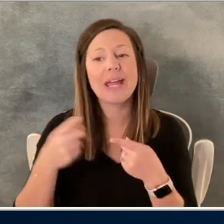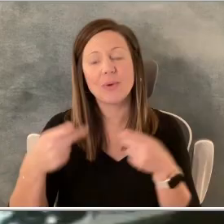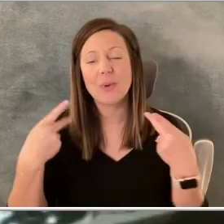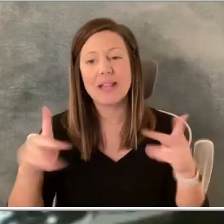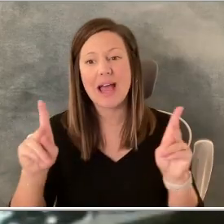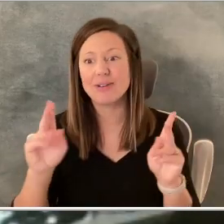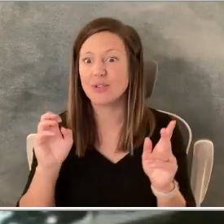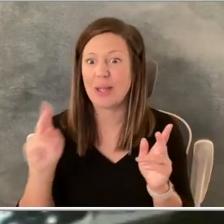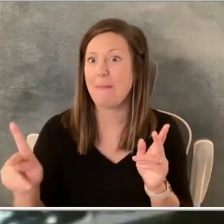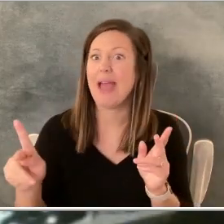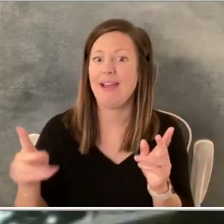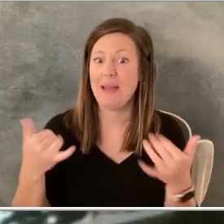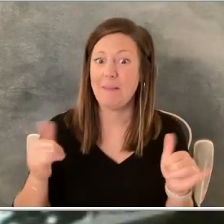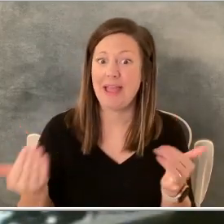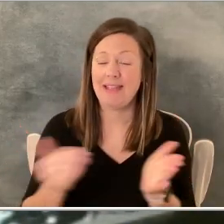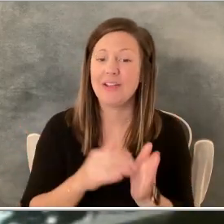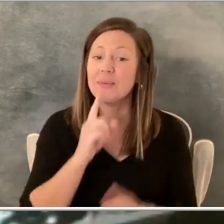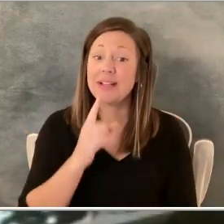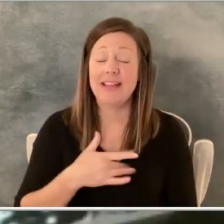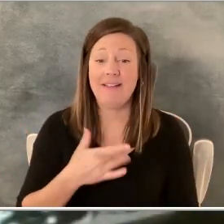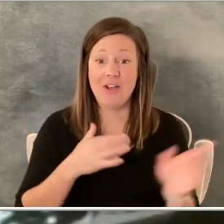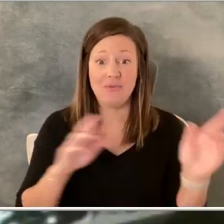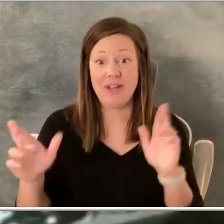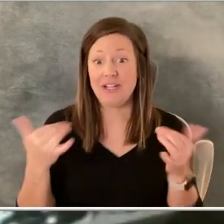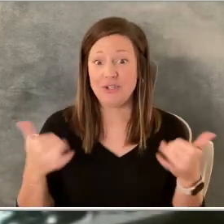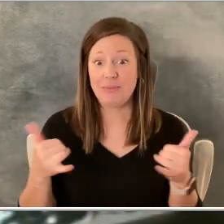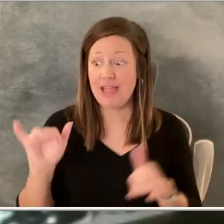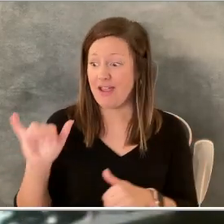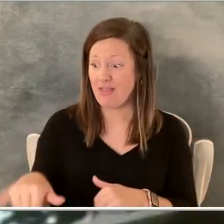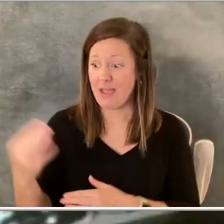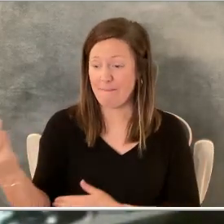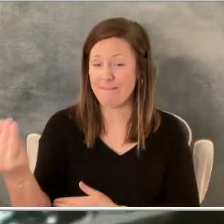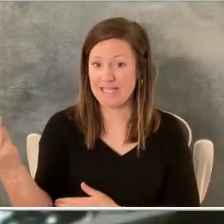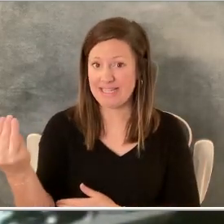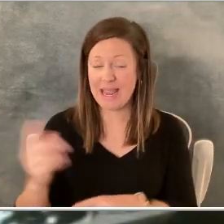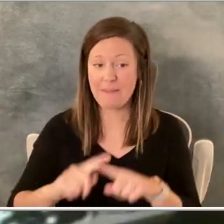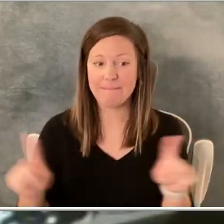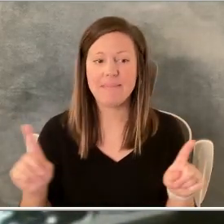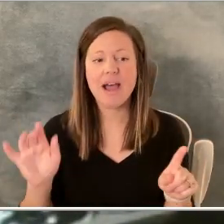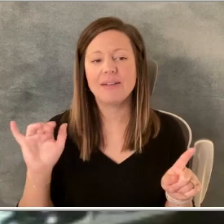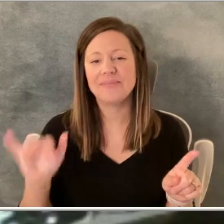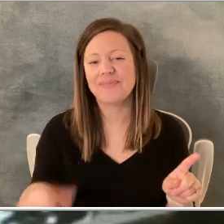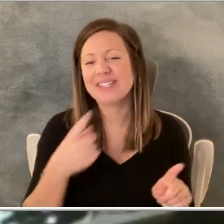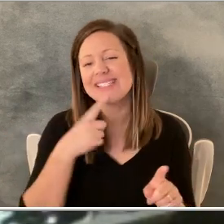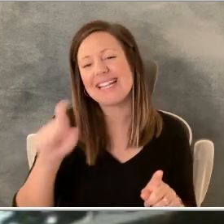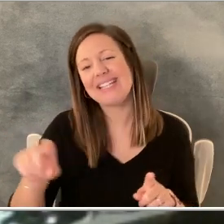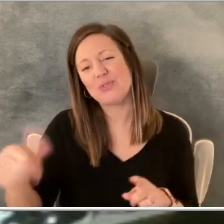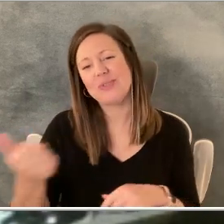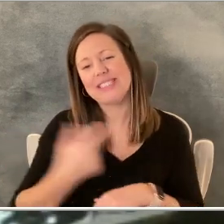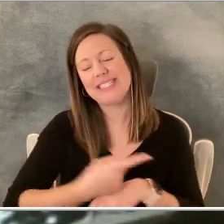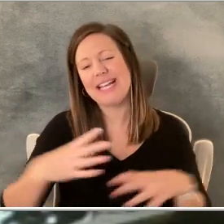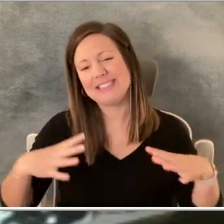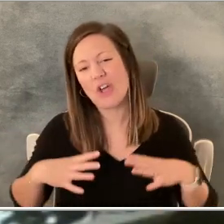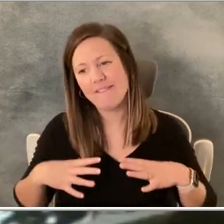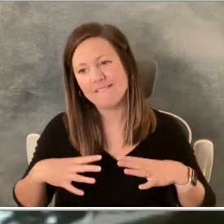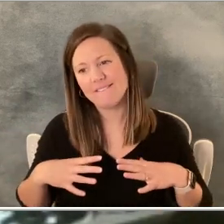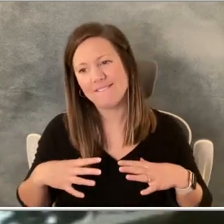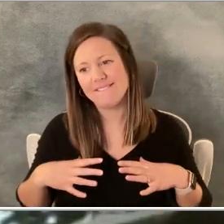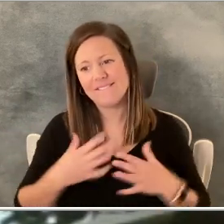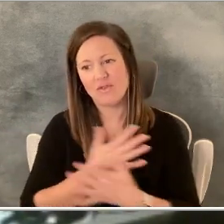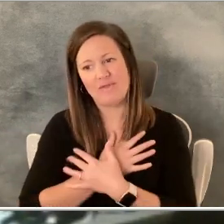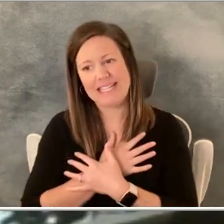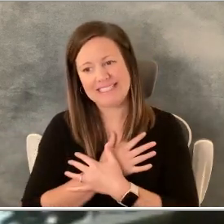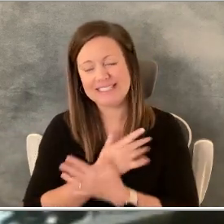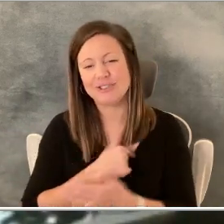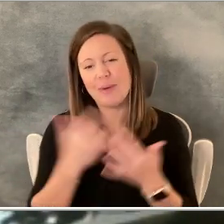I felt ready to play on that Monday, but they told me to take 10 days. I waited those